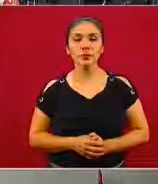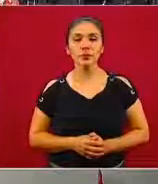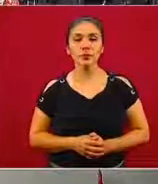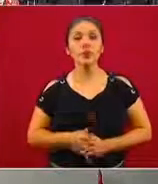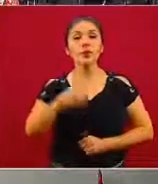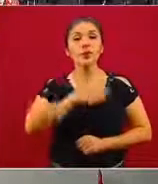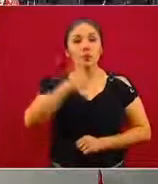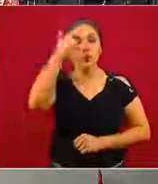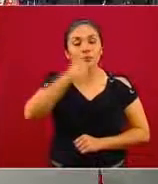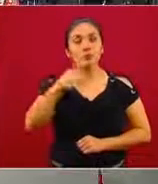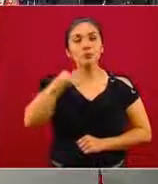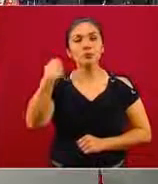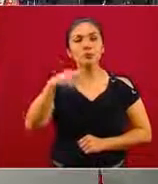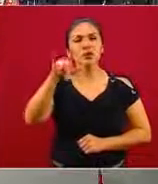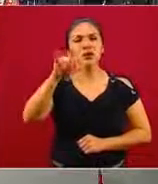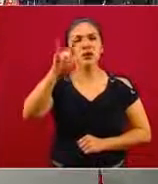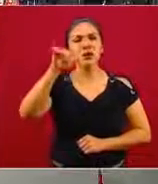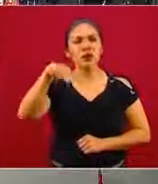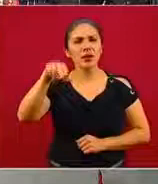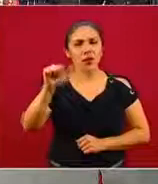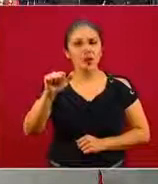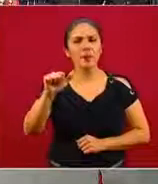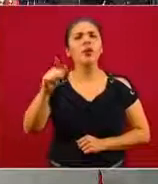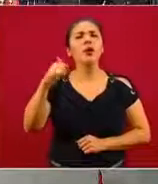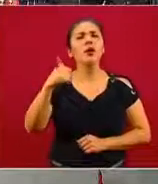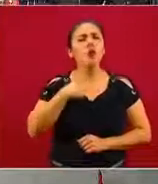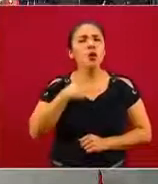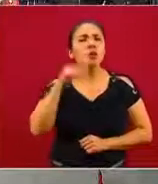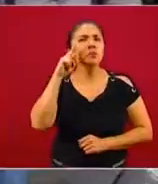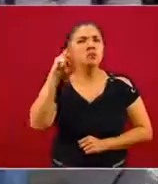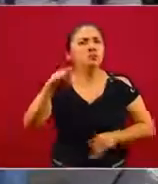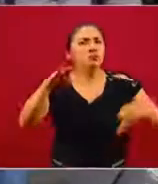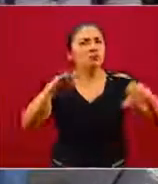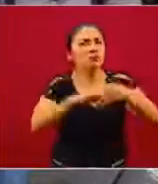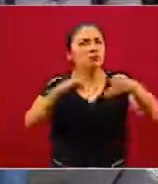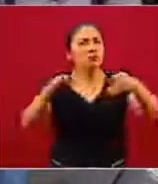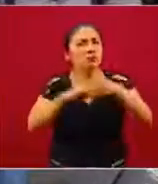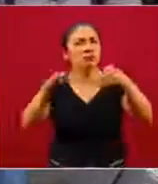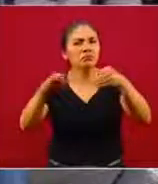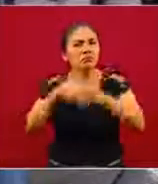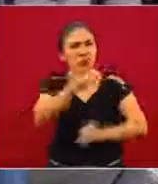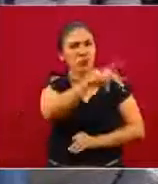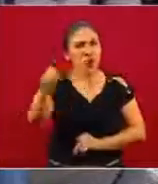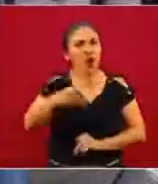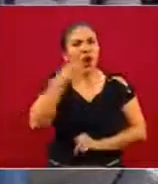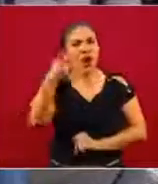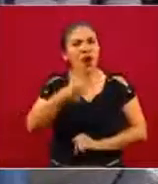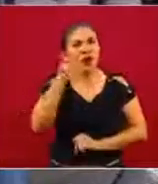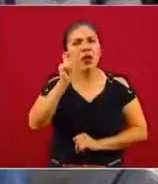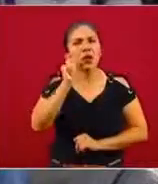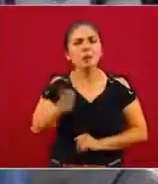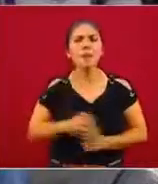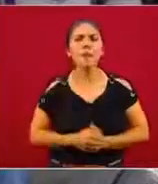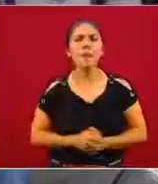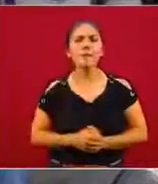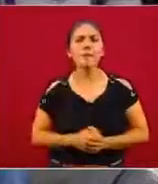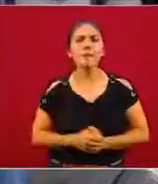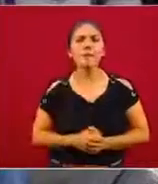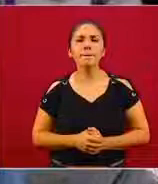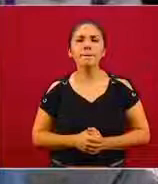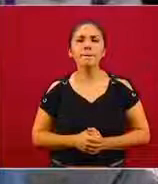Buenas noches, Liliana Noble de Good Puerto evening, Saludable. I'm Oía Liliana. reiteradamente de todos ustedes que hablaban Today, de all of esta you parte de la